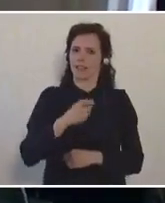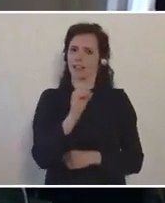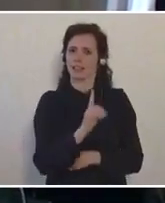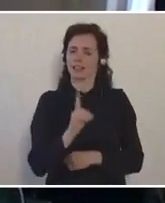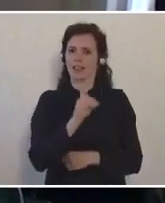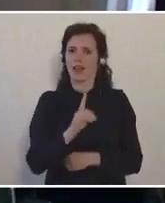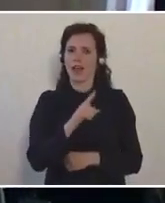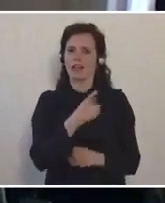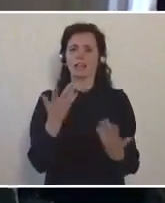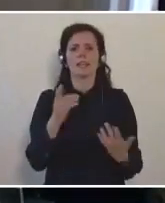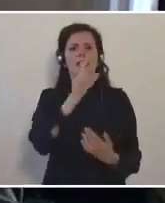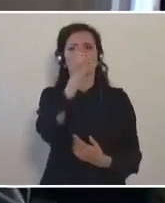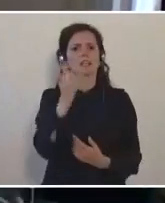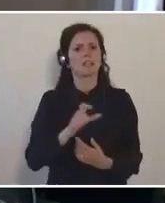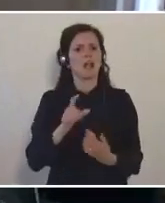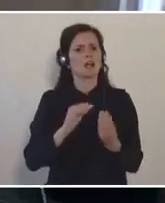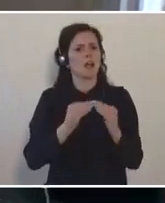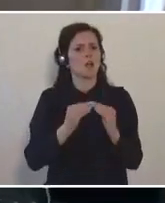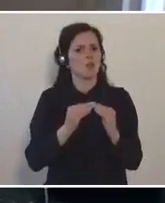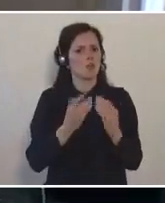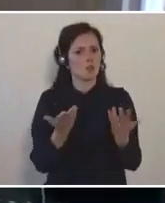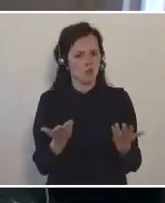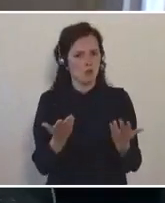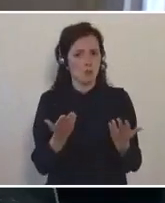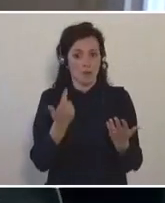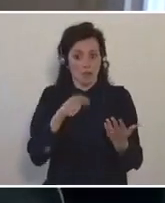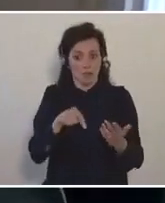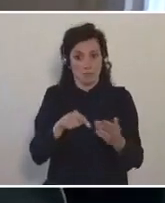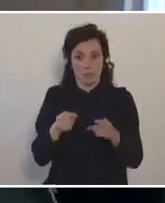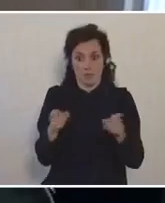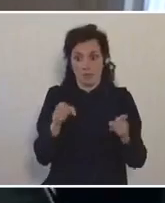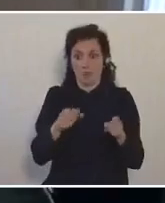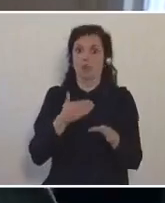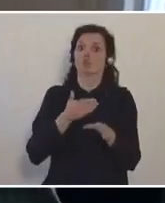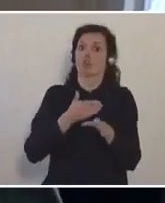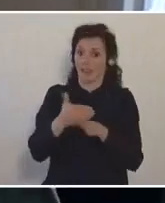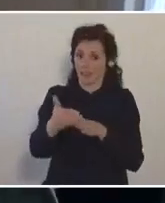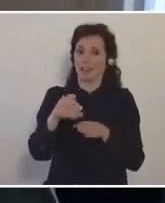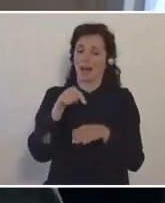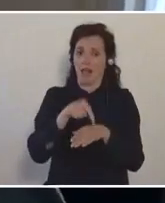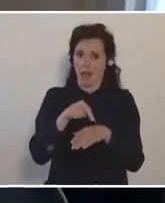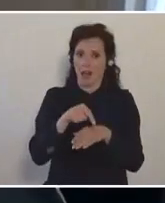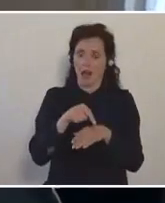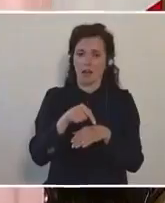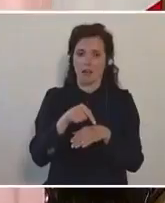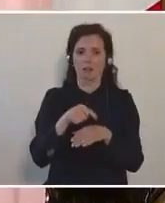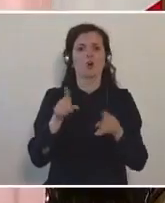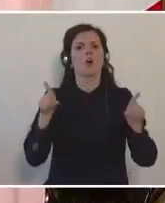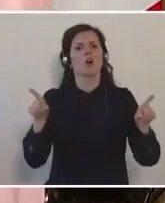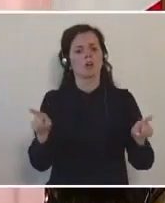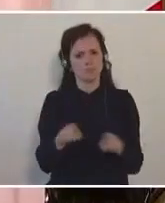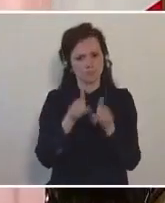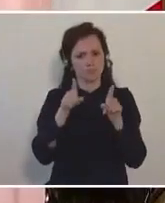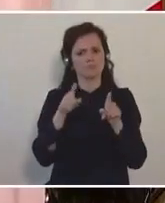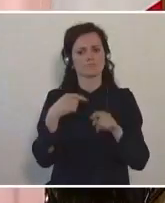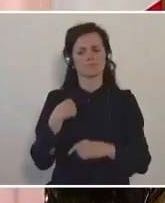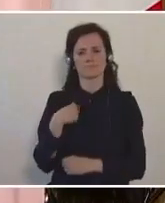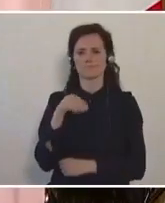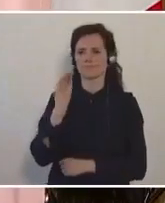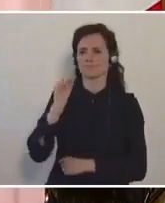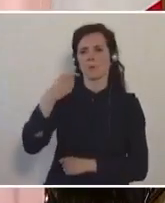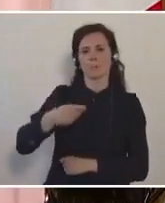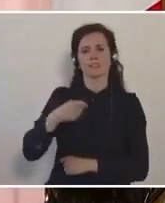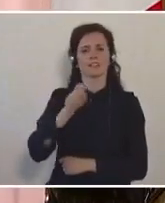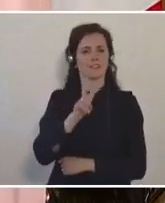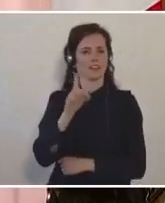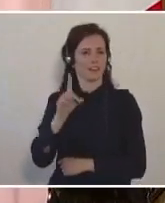Italy? And I'd like to put a similar question to President von der Leyen, if she thinks it's a bit too late, and what's her take on this? Thank you. Well,